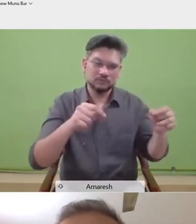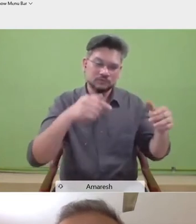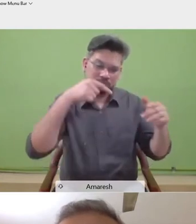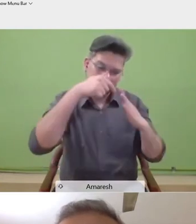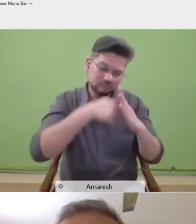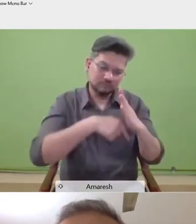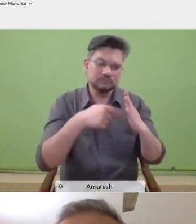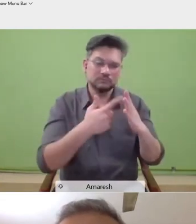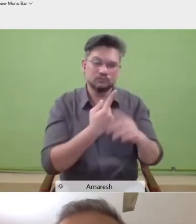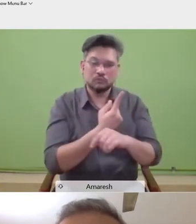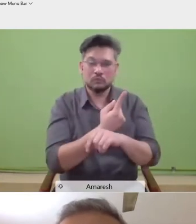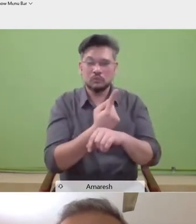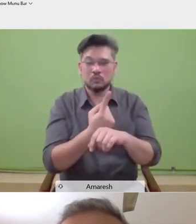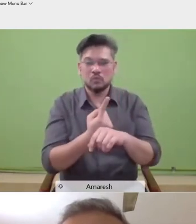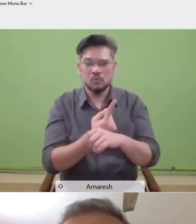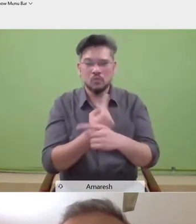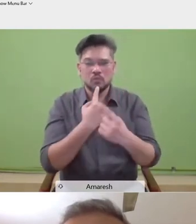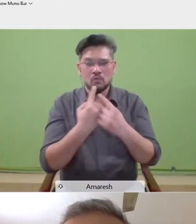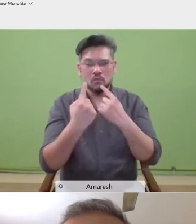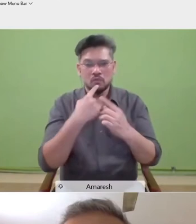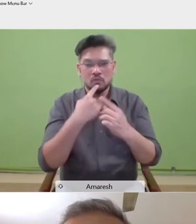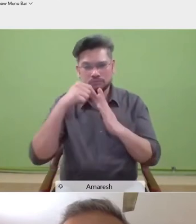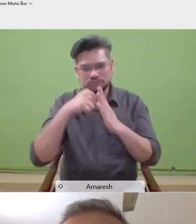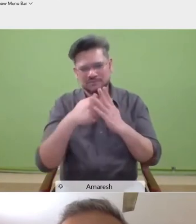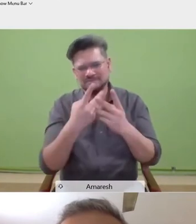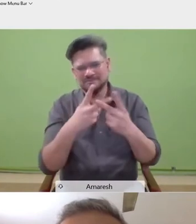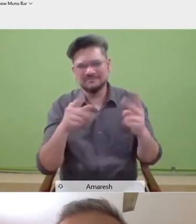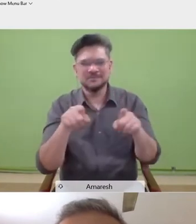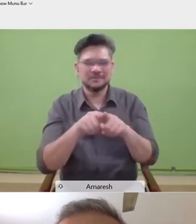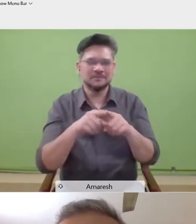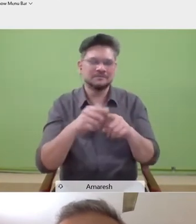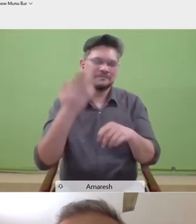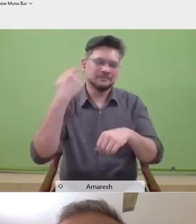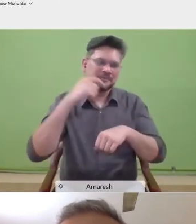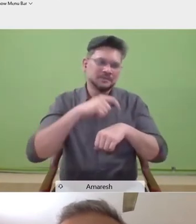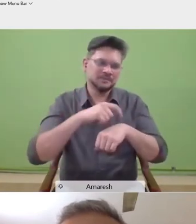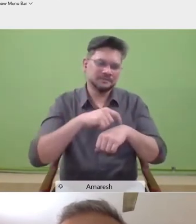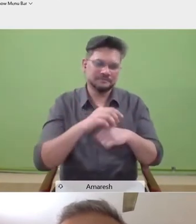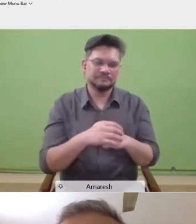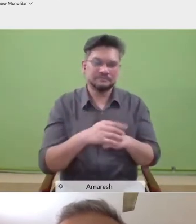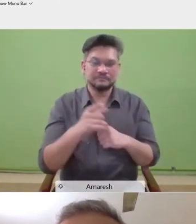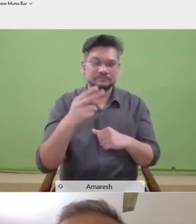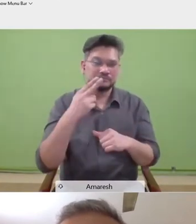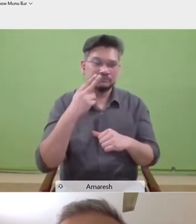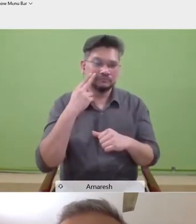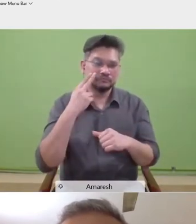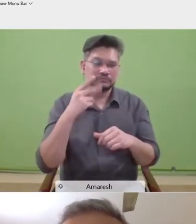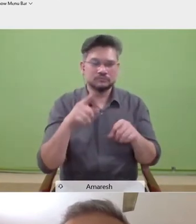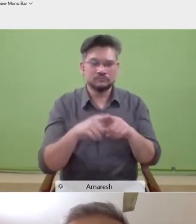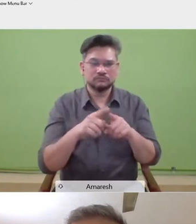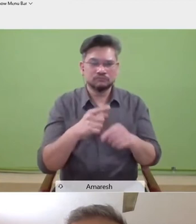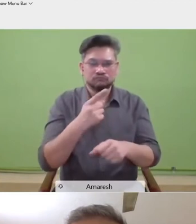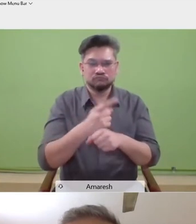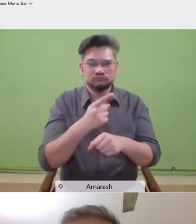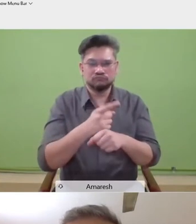i saw him as a you know i know him as a great mentor apart from that